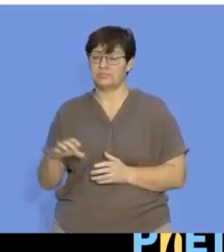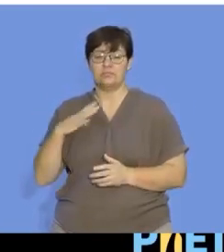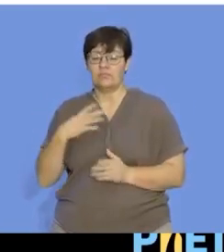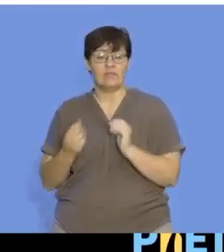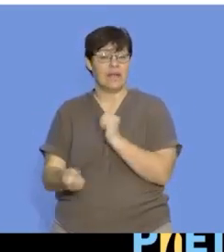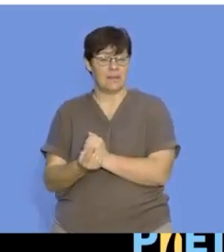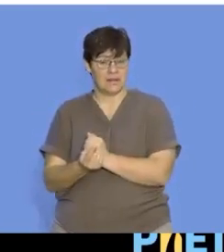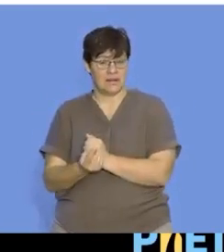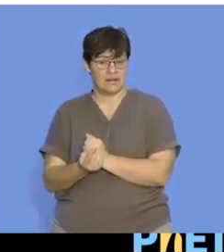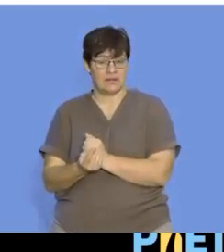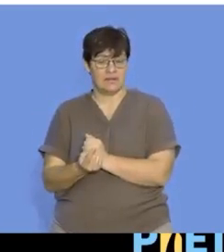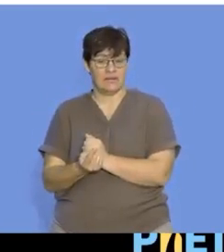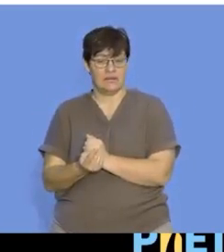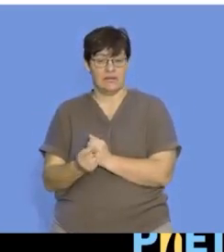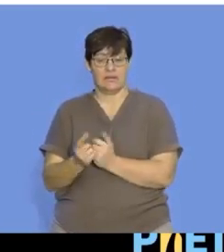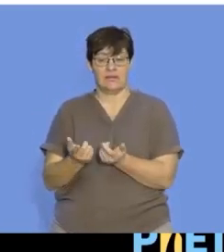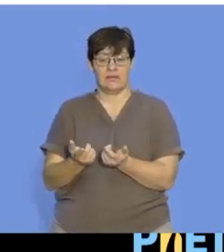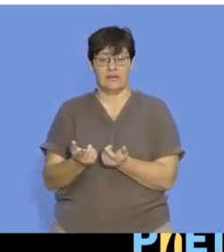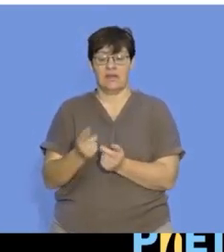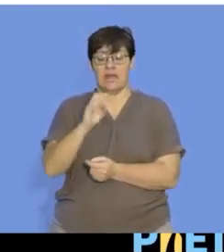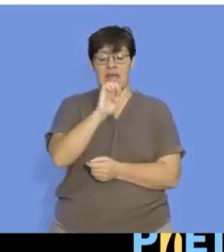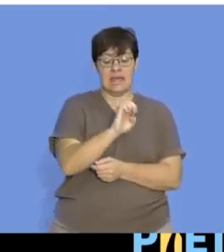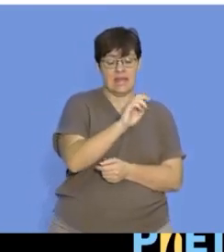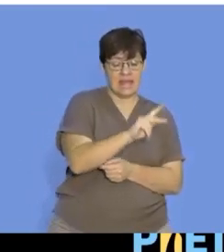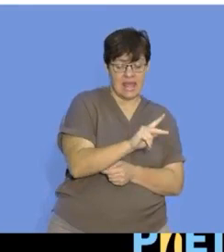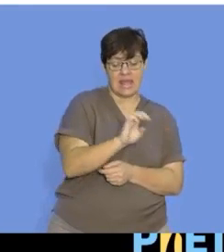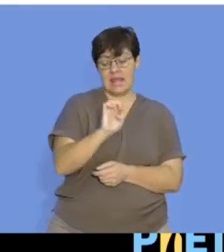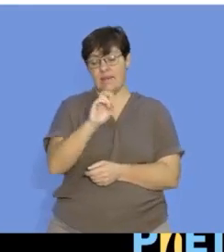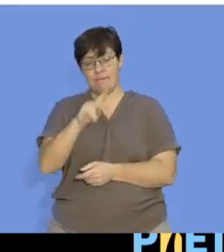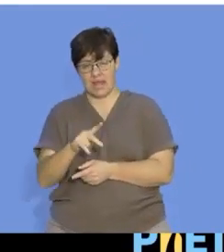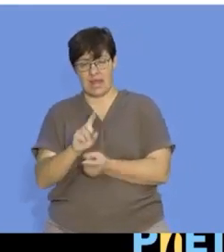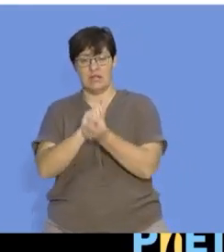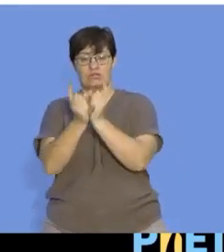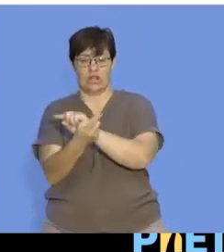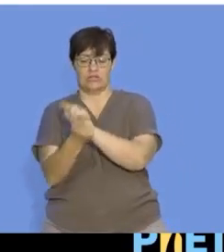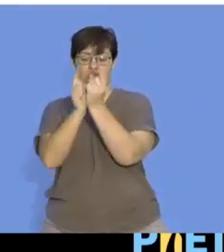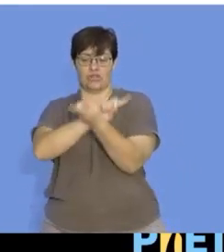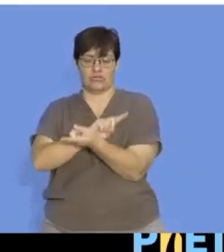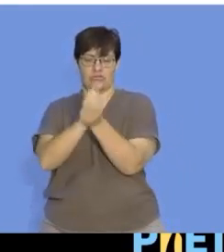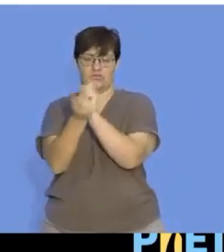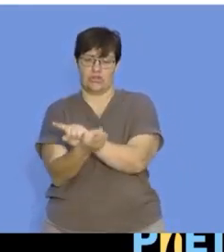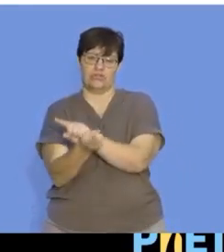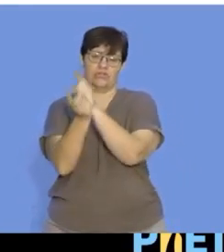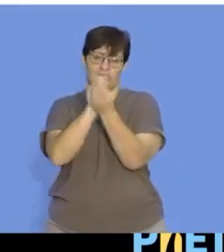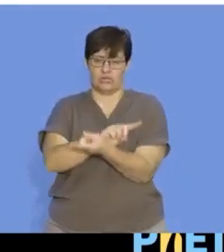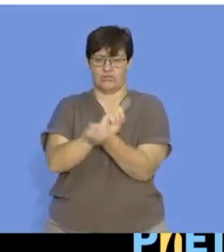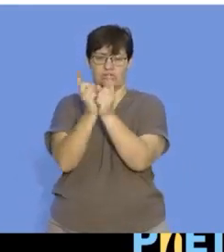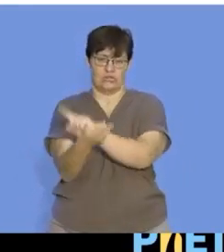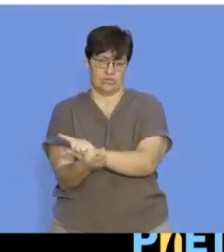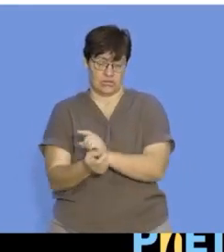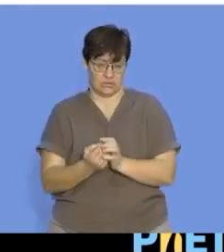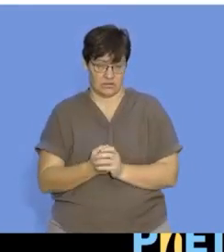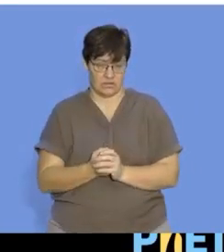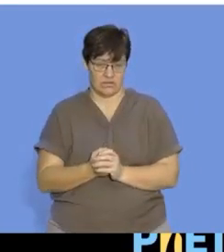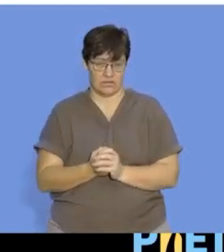that the kinetic energy and the potential energy are converting one to the other. So